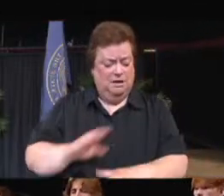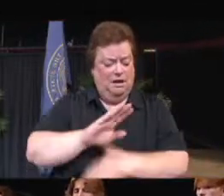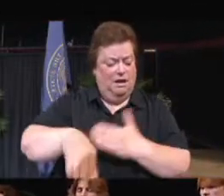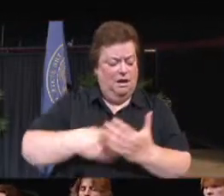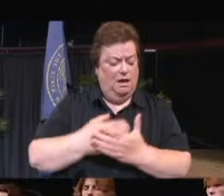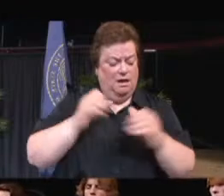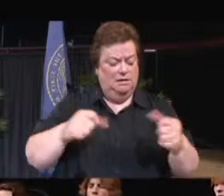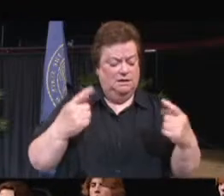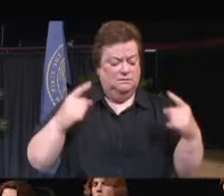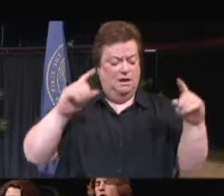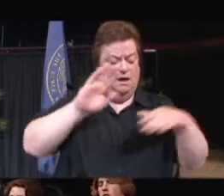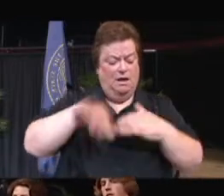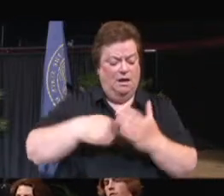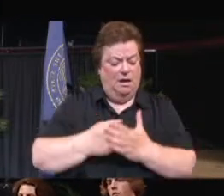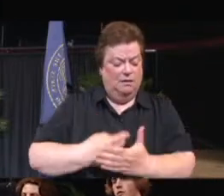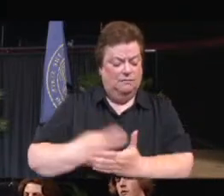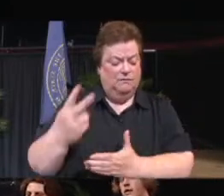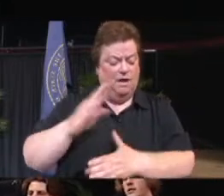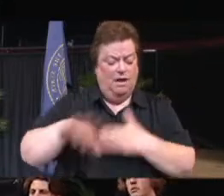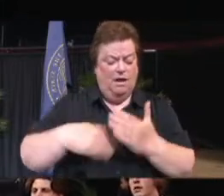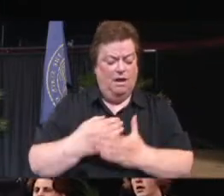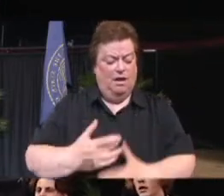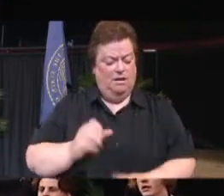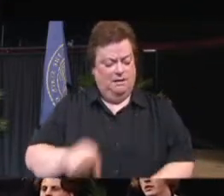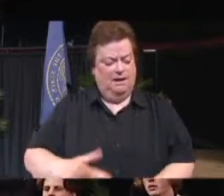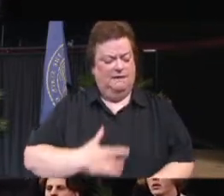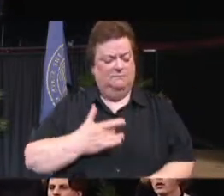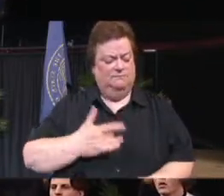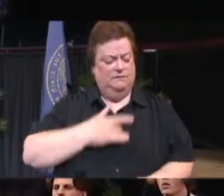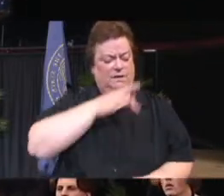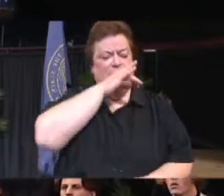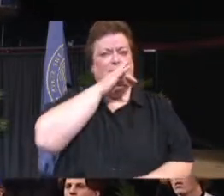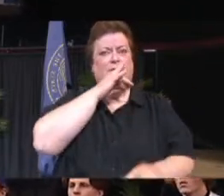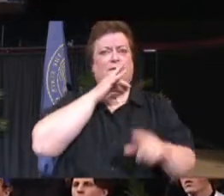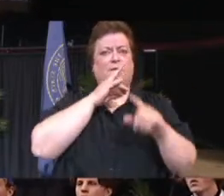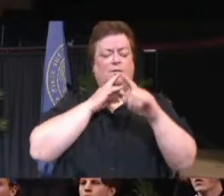Everyone rises, everyone falls, everyone spends some nights